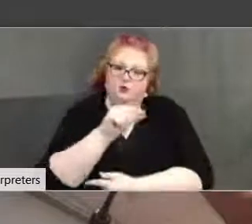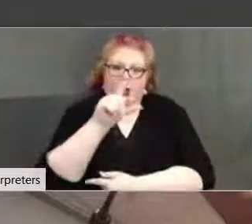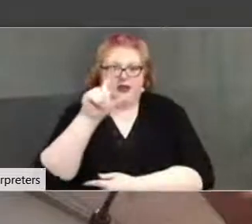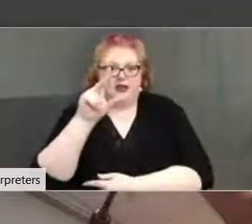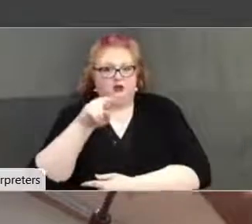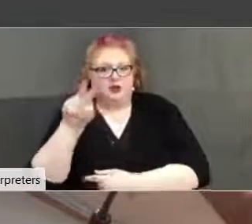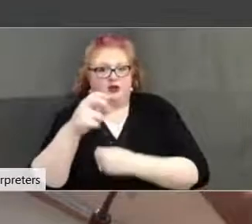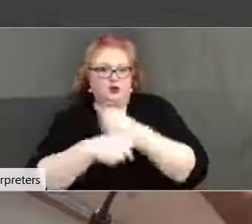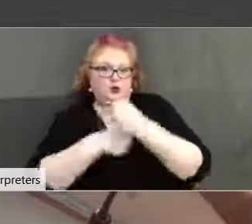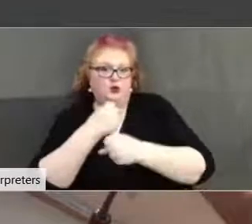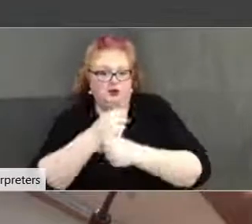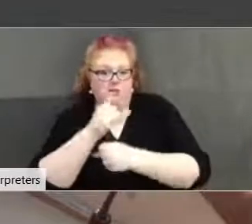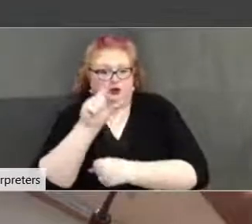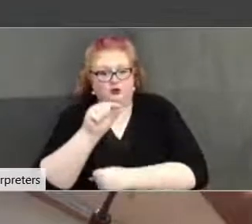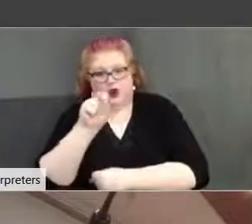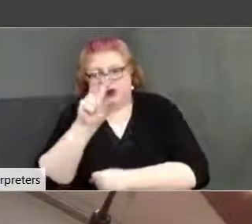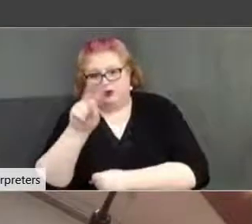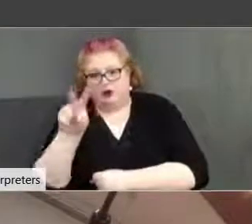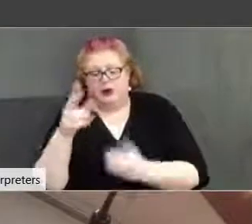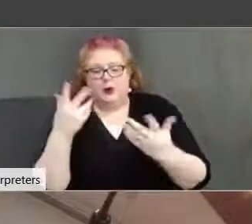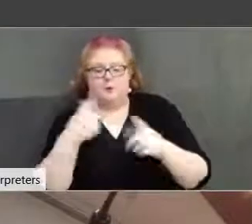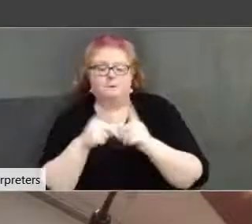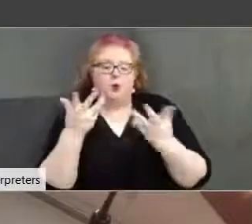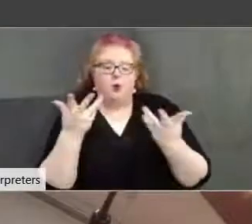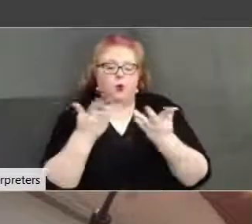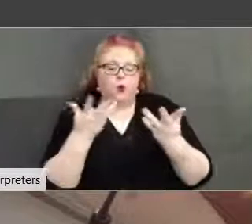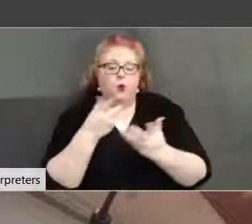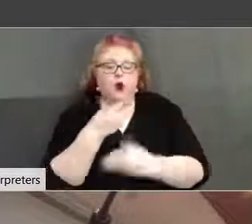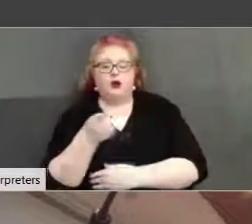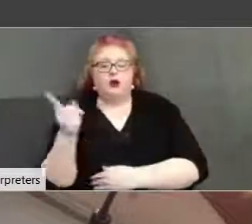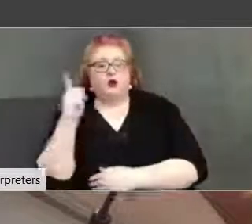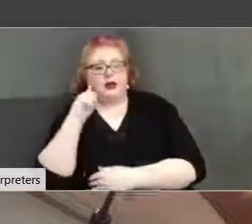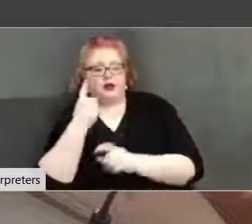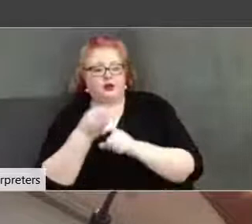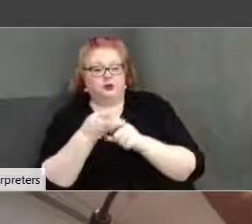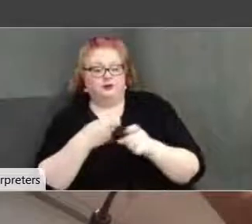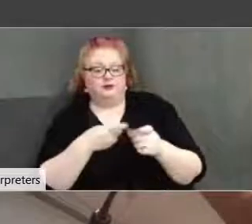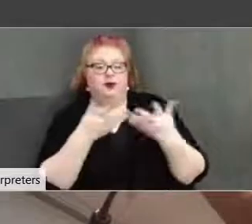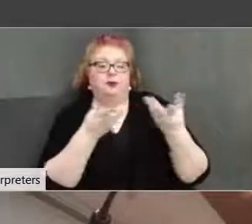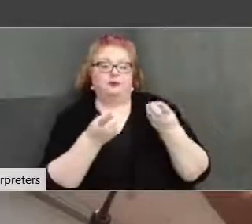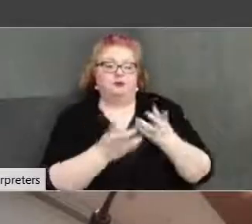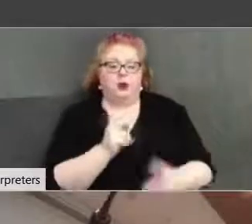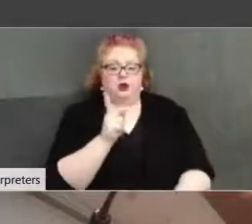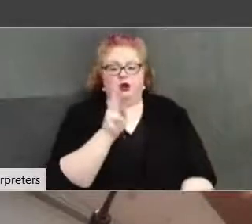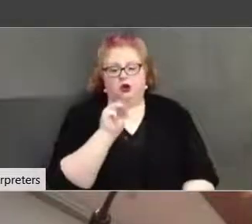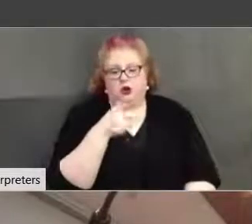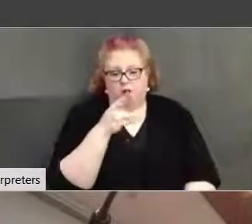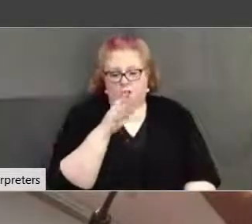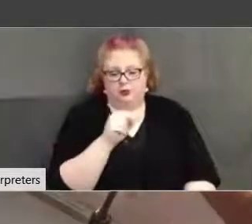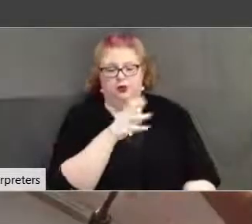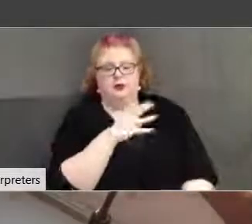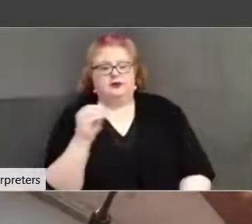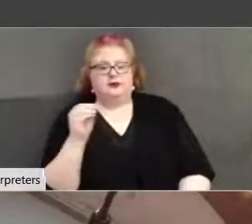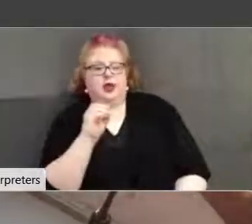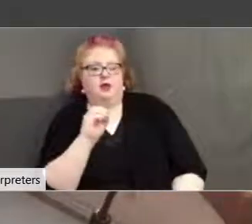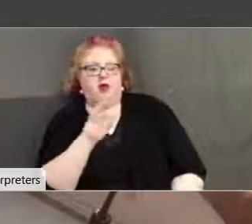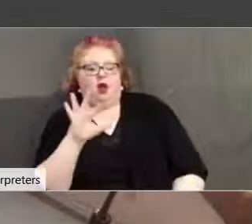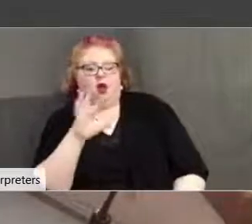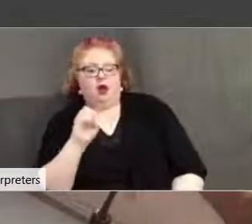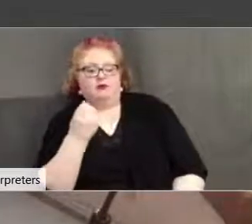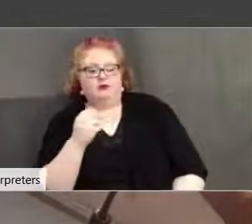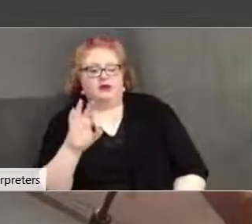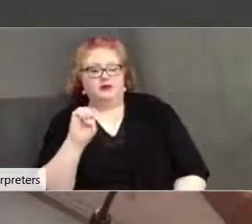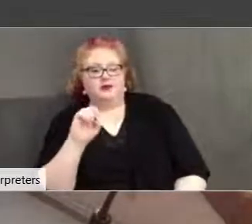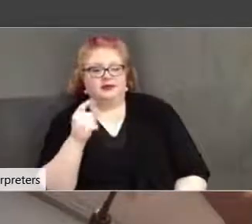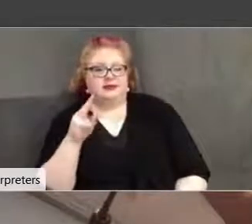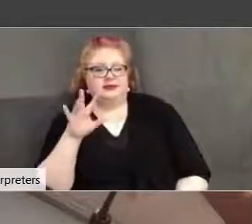from Director Compuris and what you have heard from the Office of Executive Administration, it's our full intention, as it was January